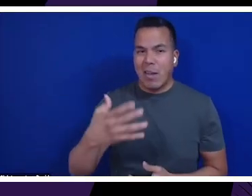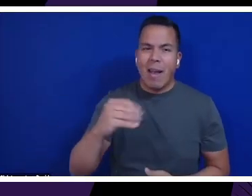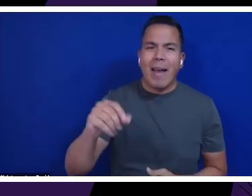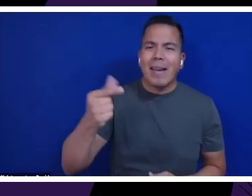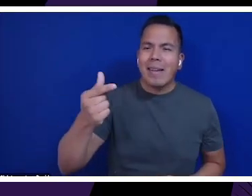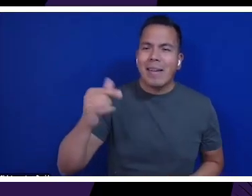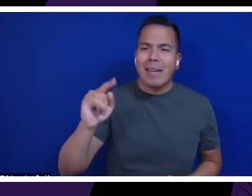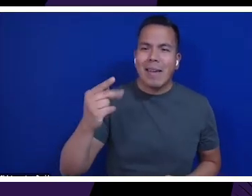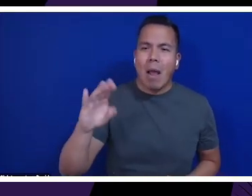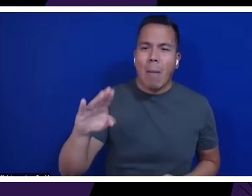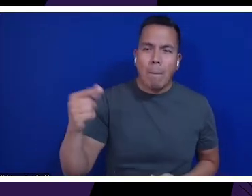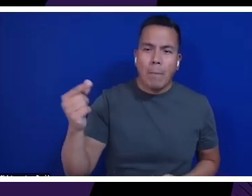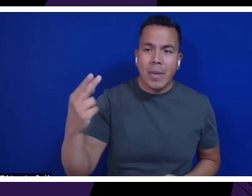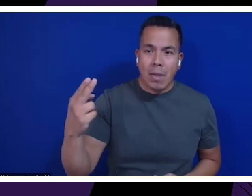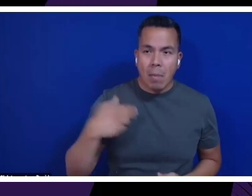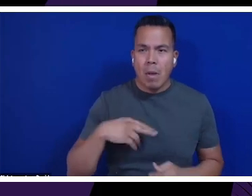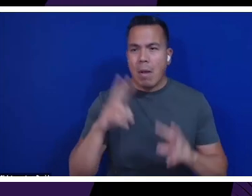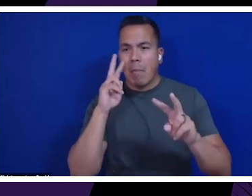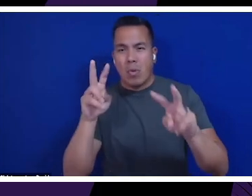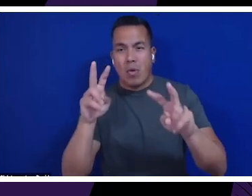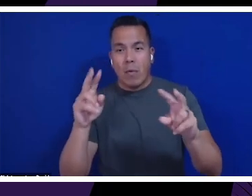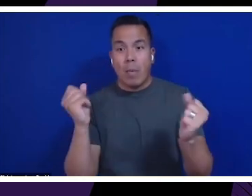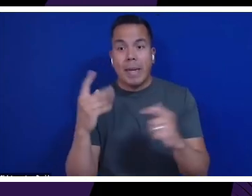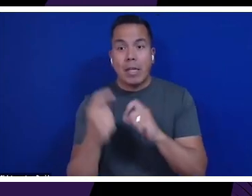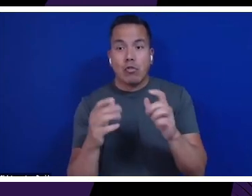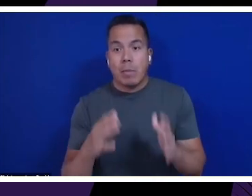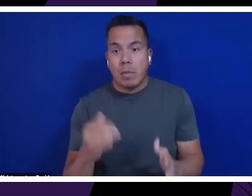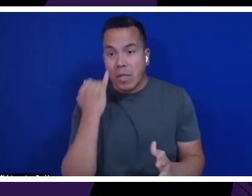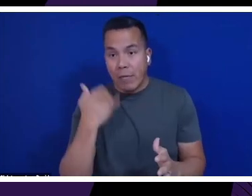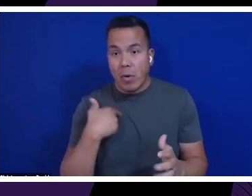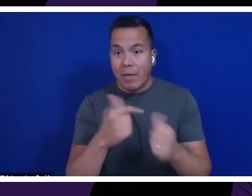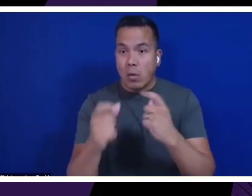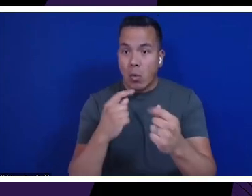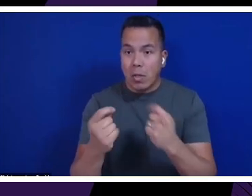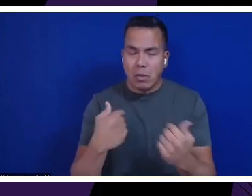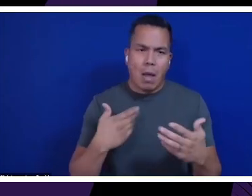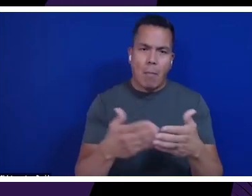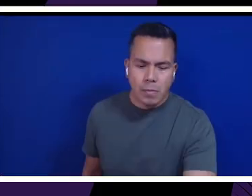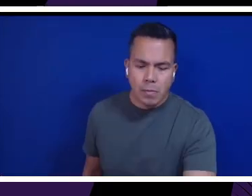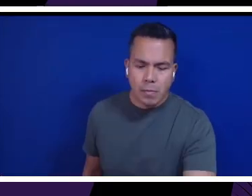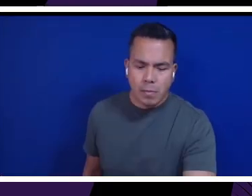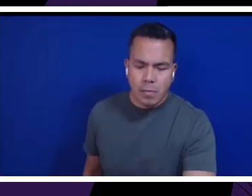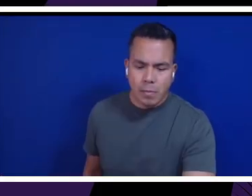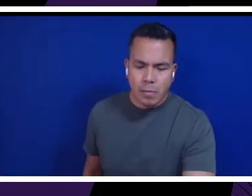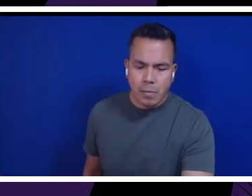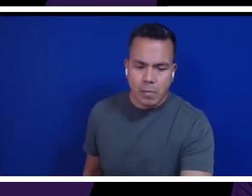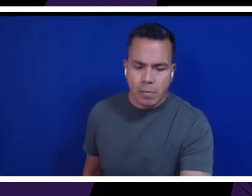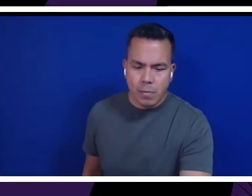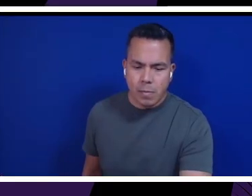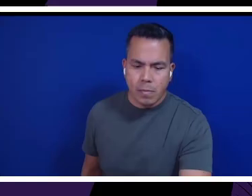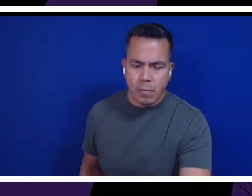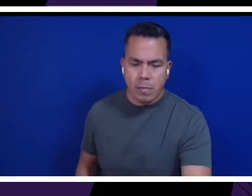well. I'm looking forward to a lot of contributors. And also, if you have questions, I am very much open via my email. Thank you. Thank you so much,